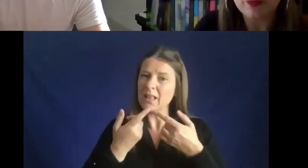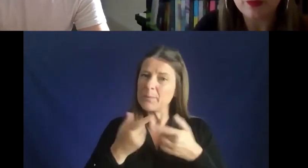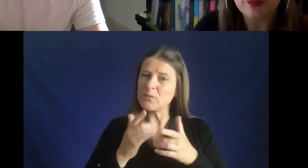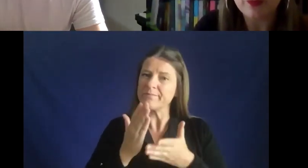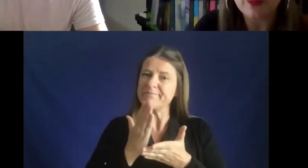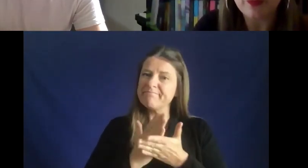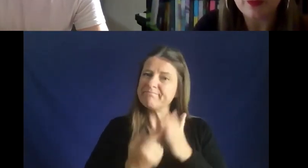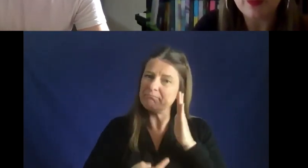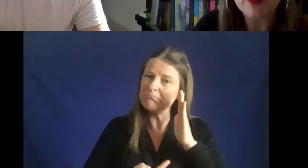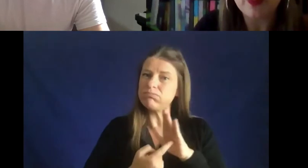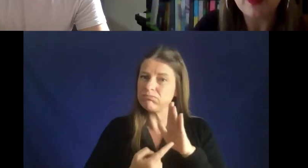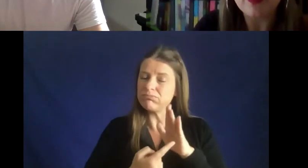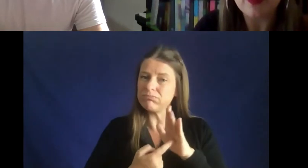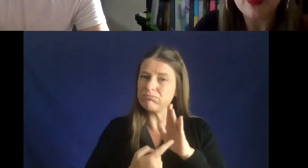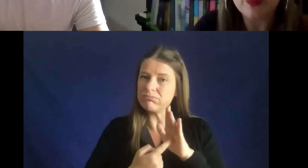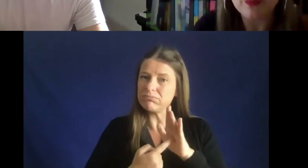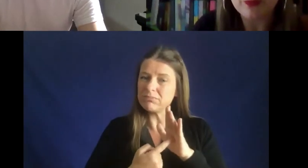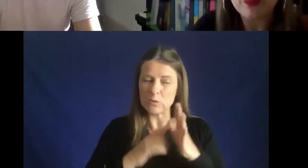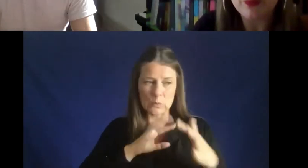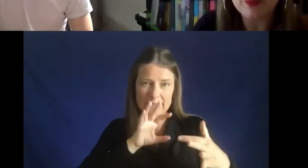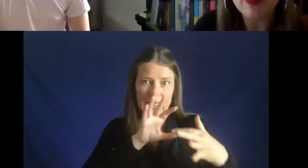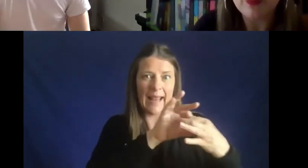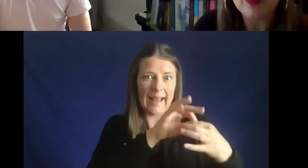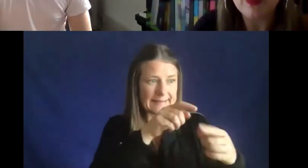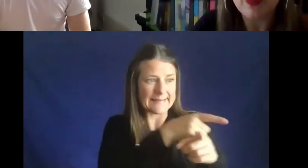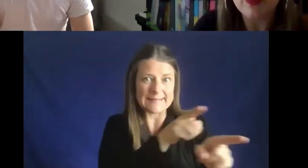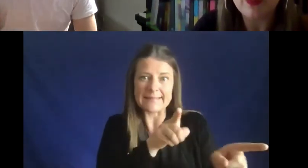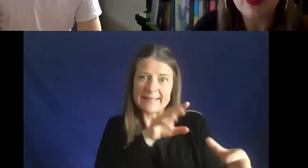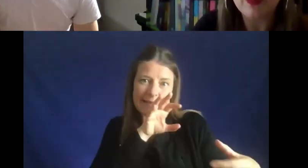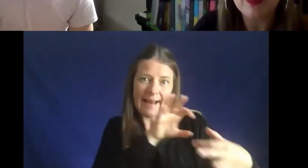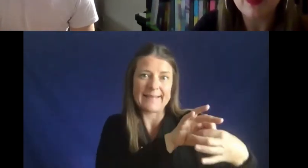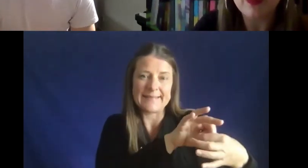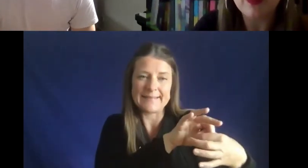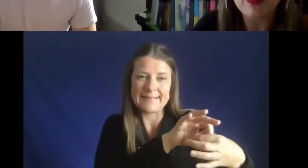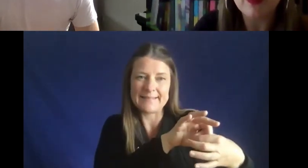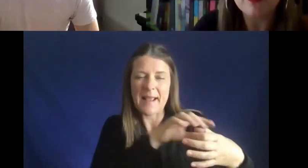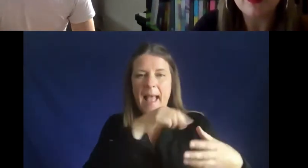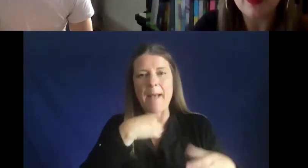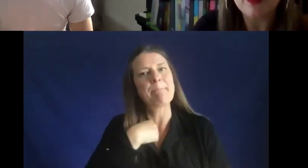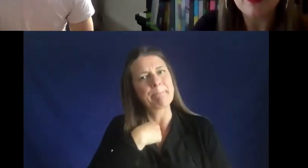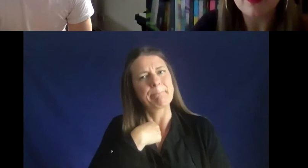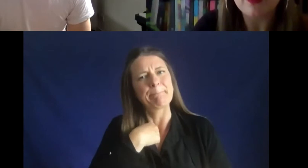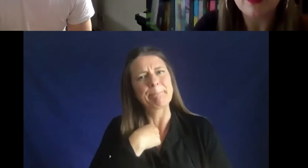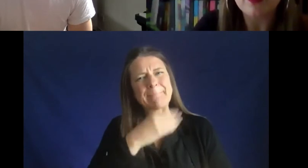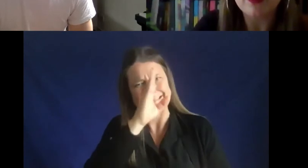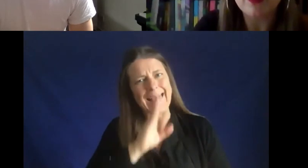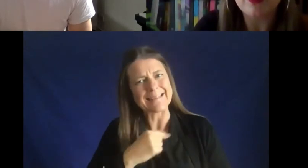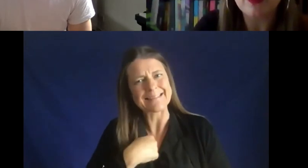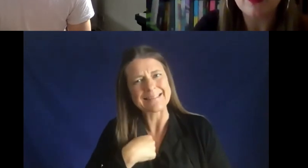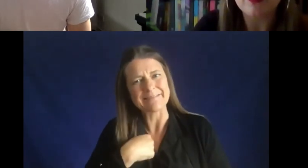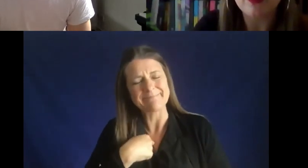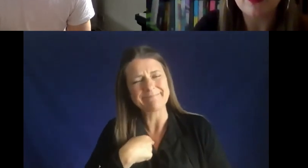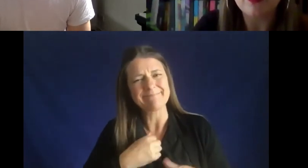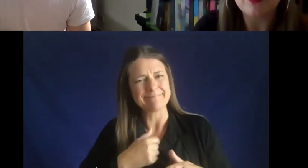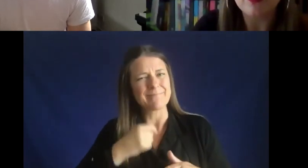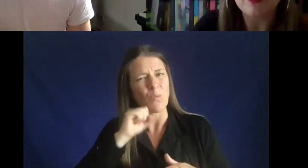in connection, and I'm really sad that I didn't get to go in, because I know that music would have been a really big